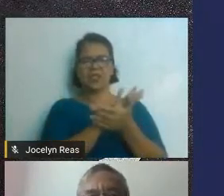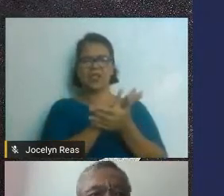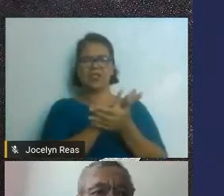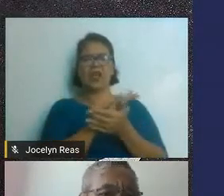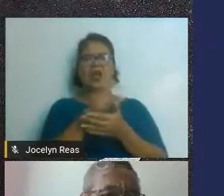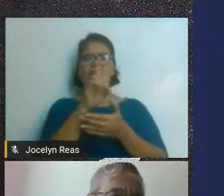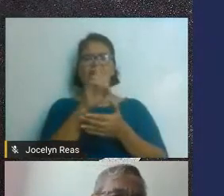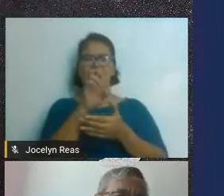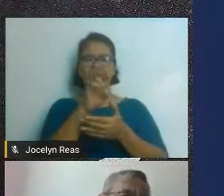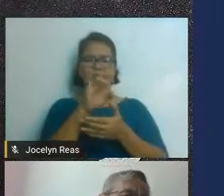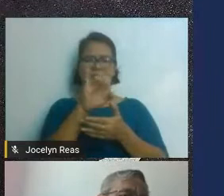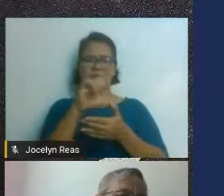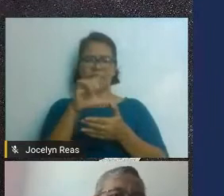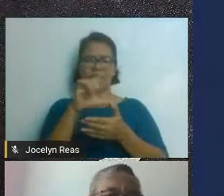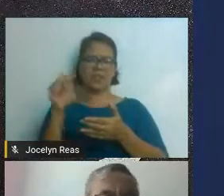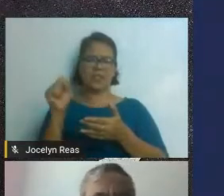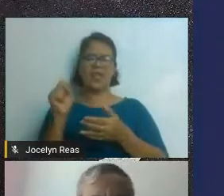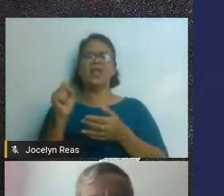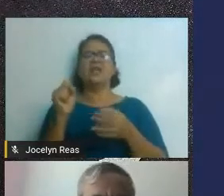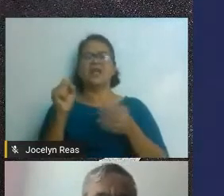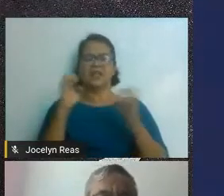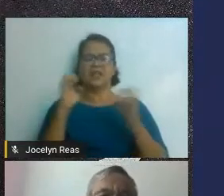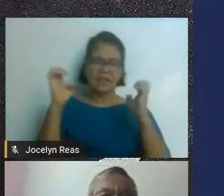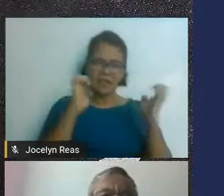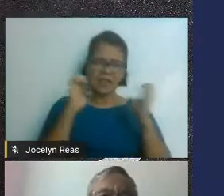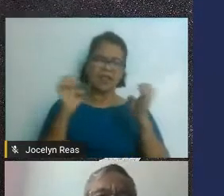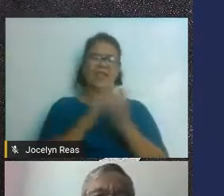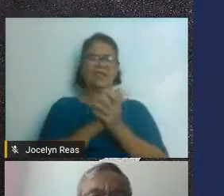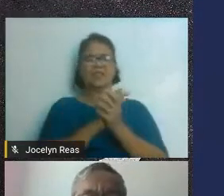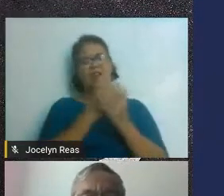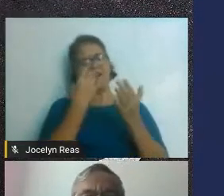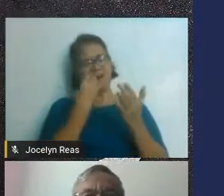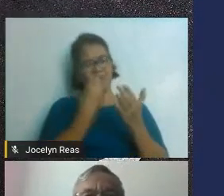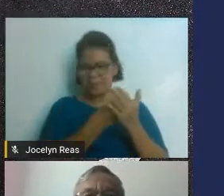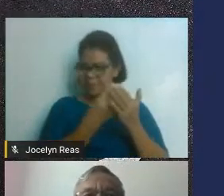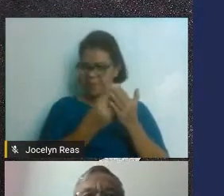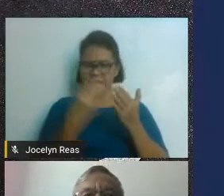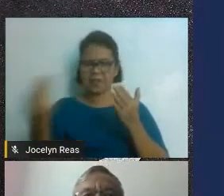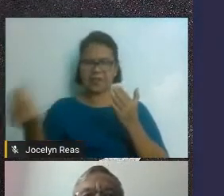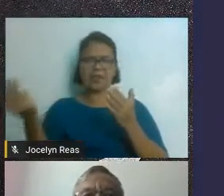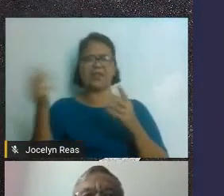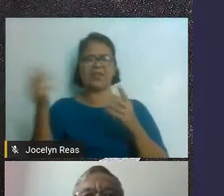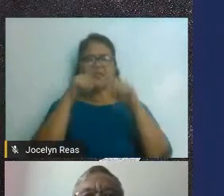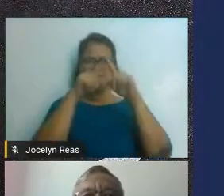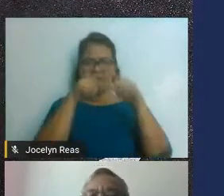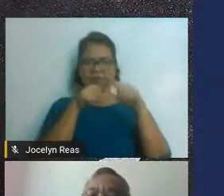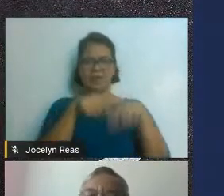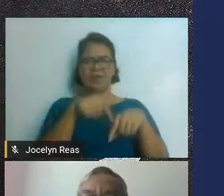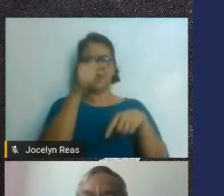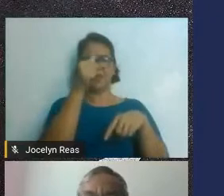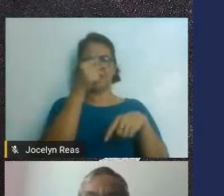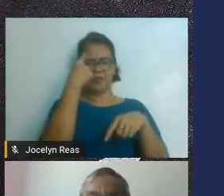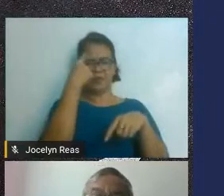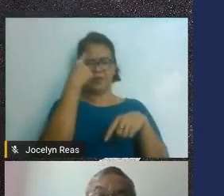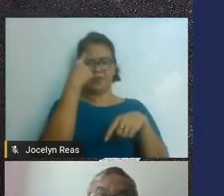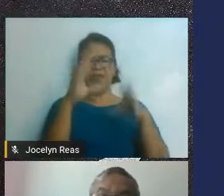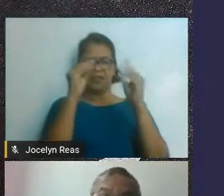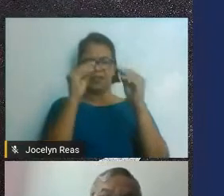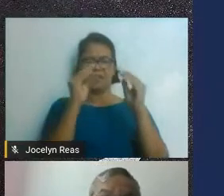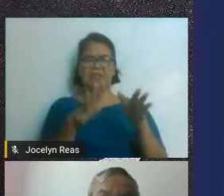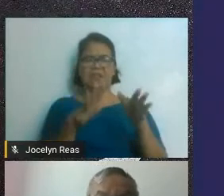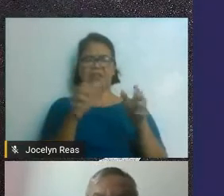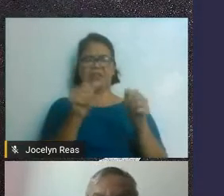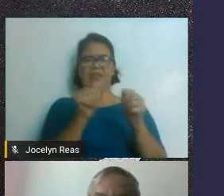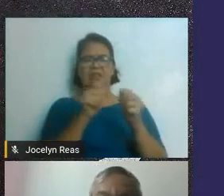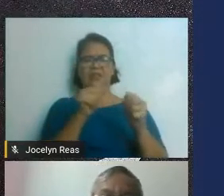strategic intervention materials, whatever you call them. But yun na yun yung mga gagawin ng mga estudyante natin habang sila